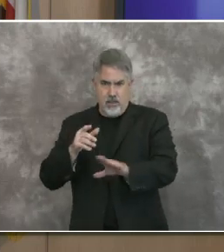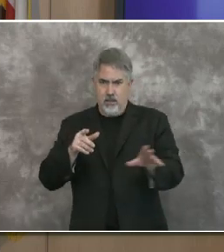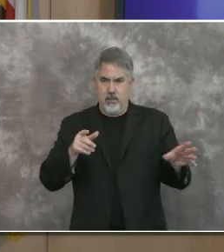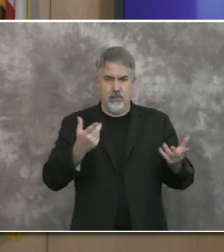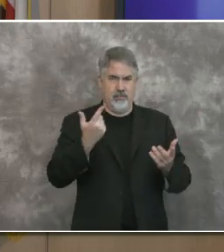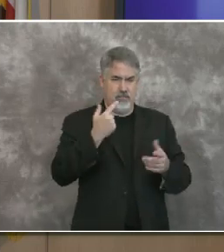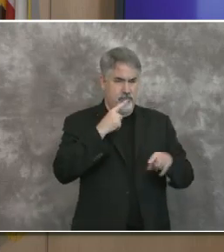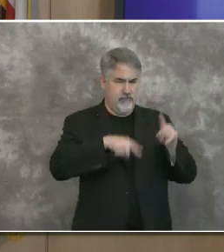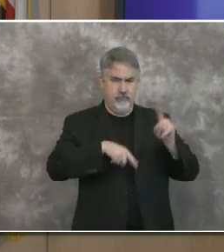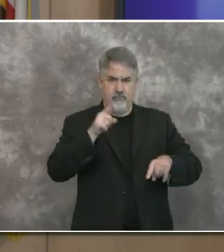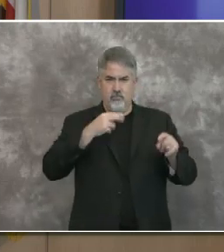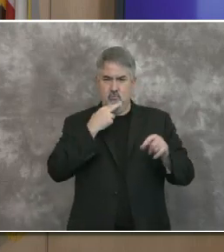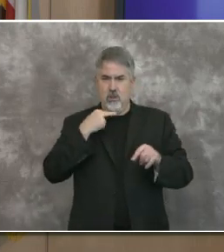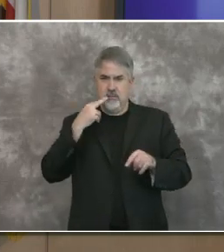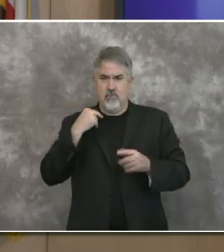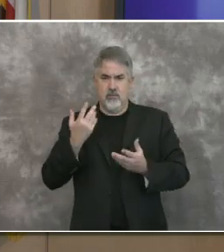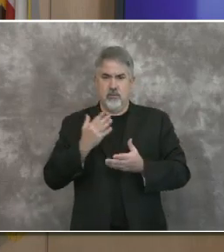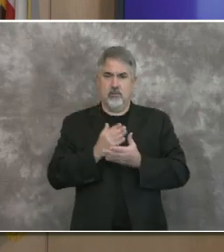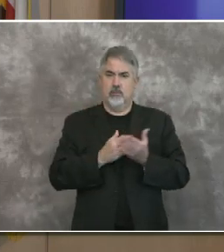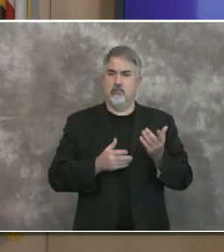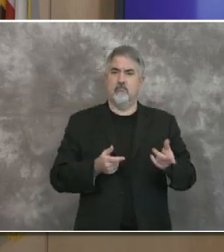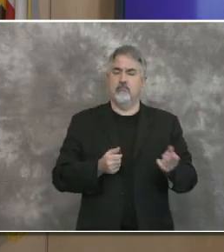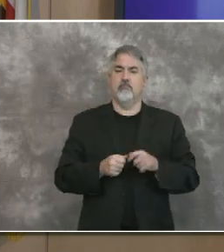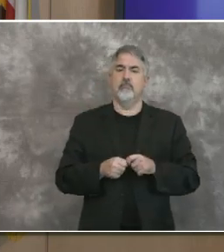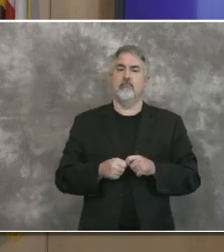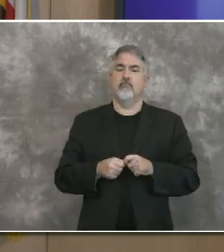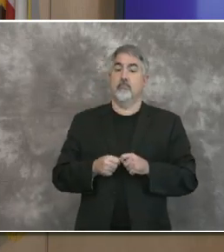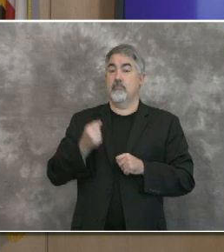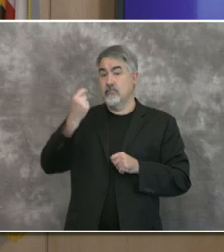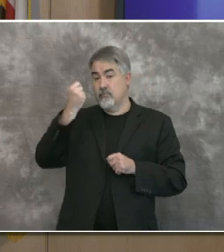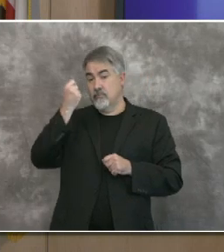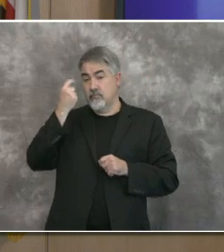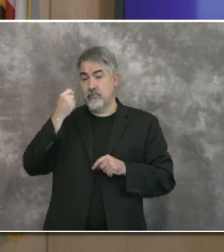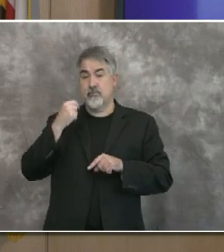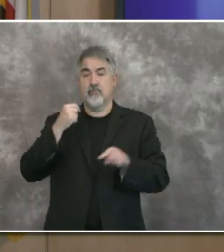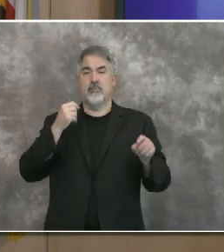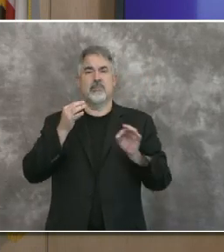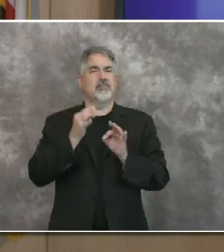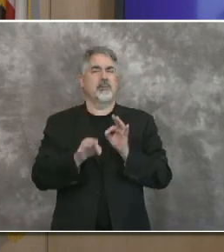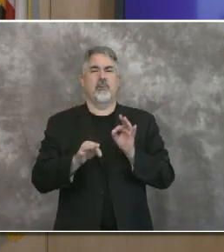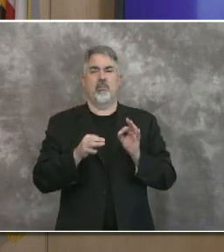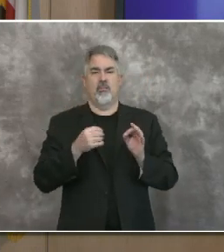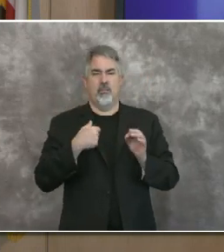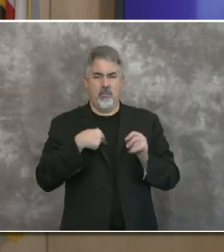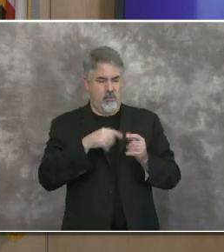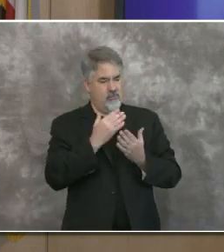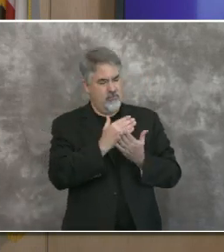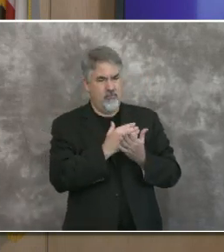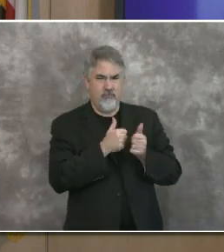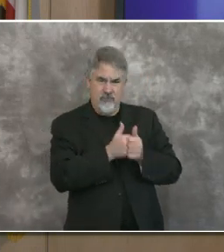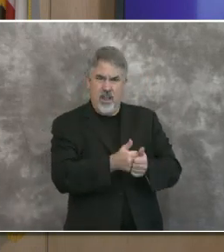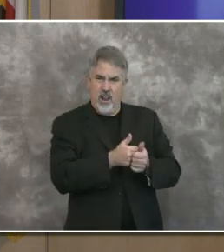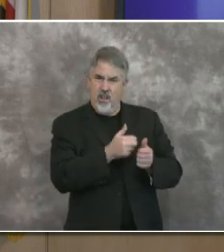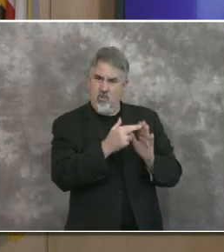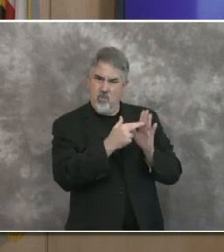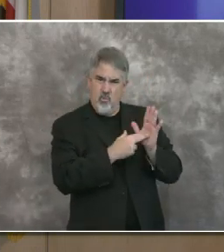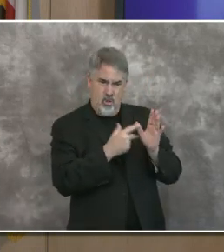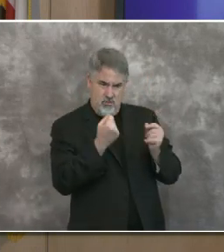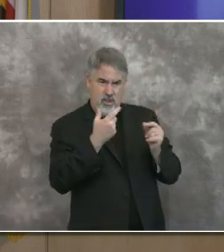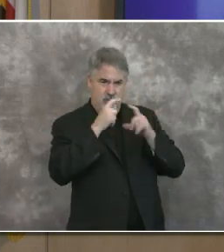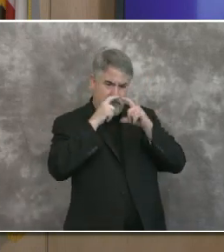guidelines. What I can tell you is that we've tried to have a simple and consistent framework for businesses, which is we have our Safe Reopening Plan, our